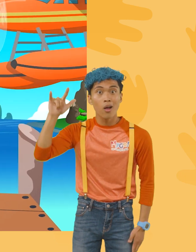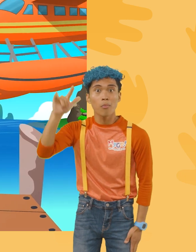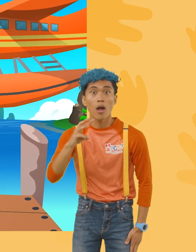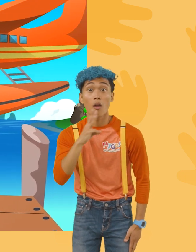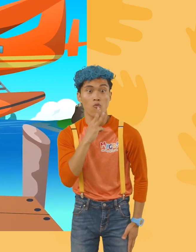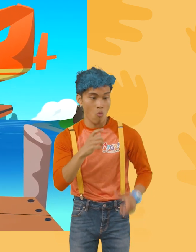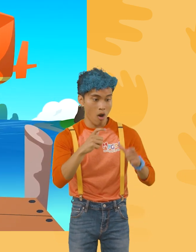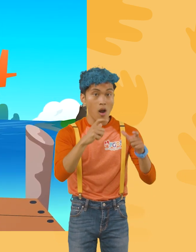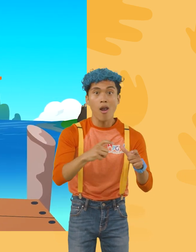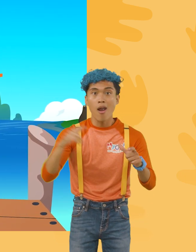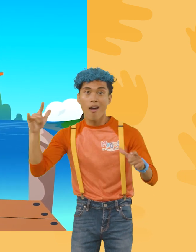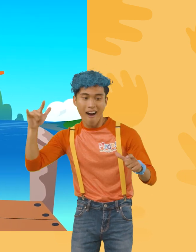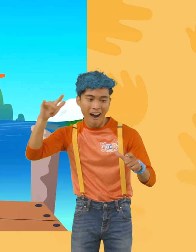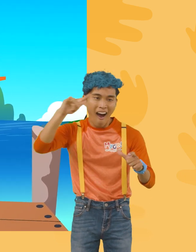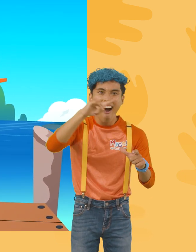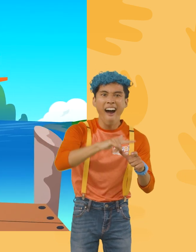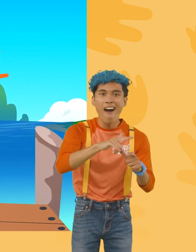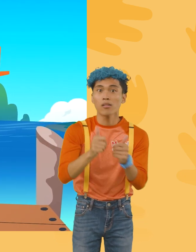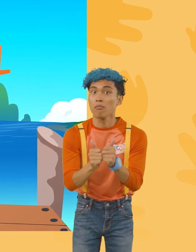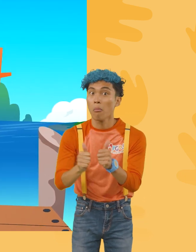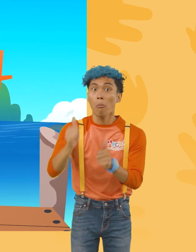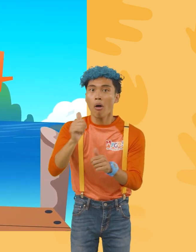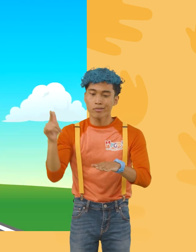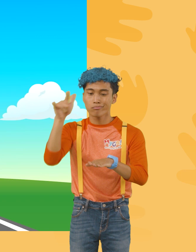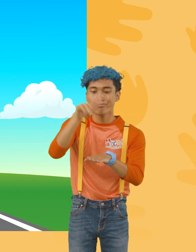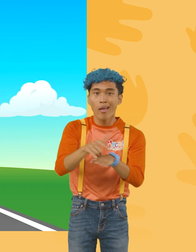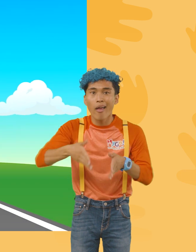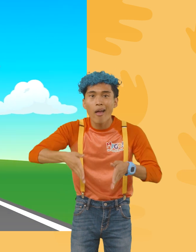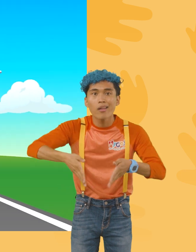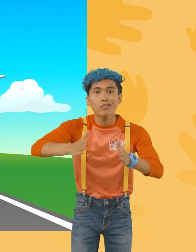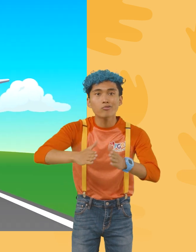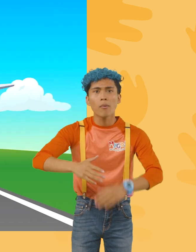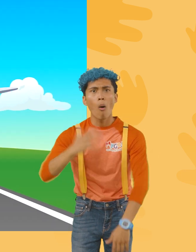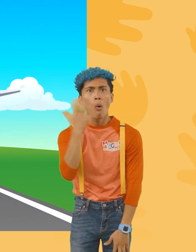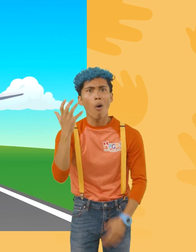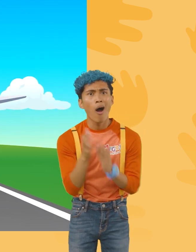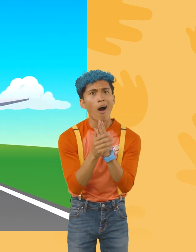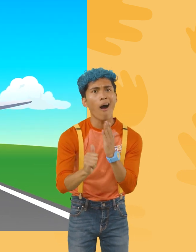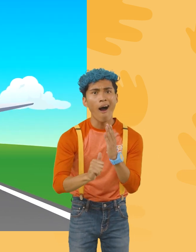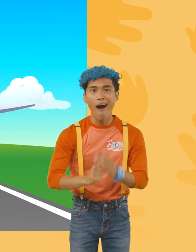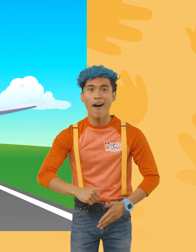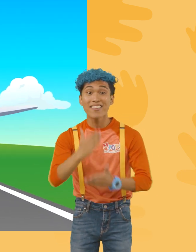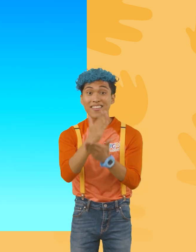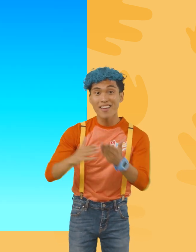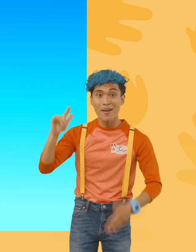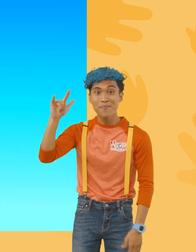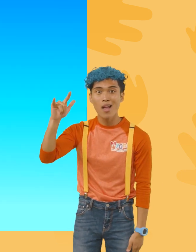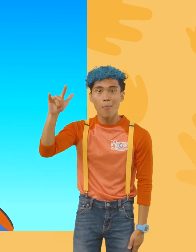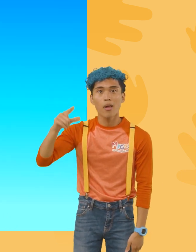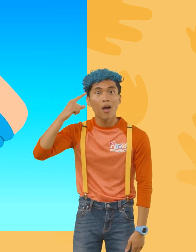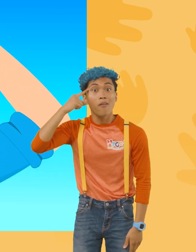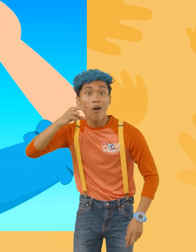Some airplanes can land on water, but most land on landing strips. So versatile!